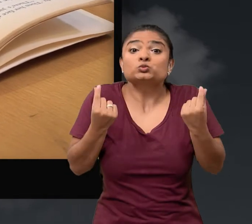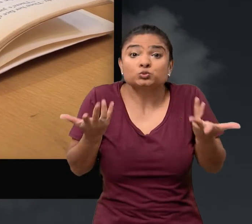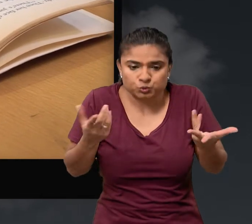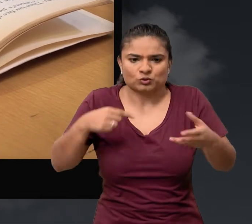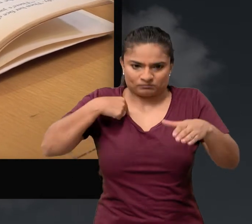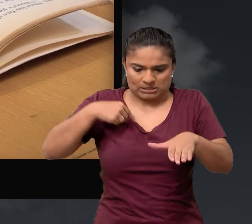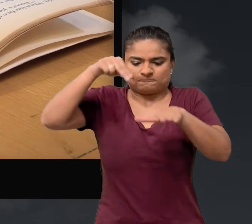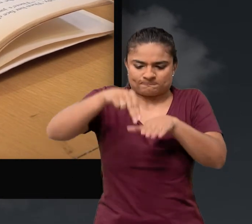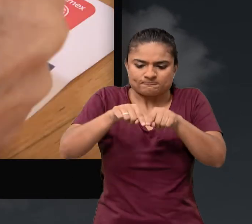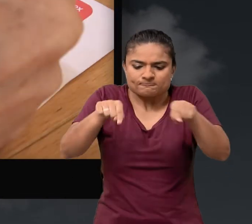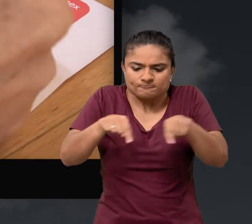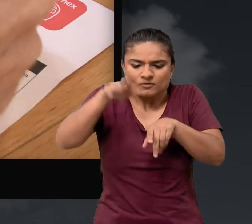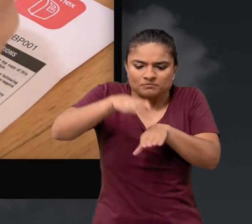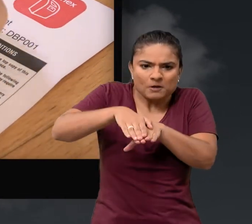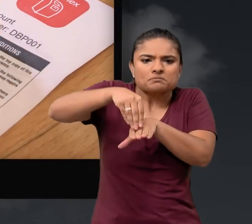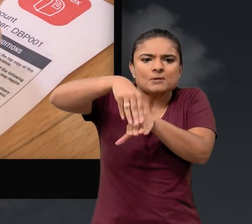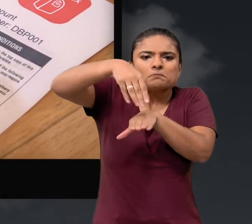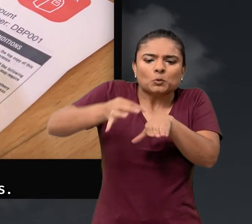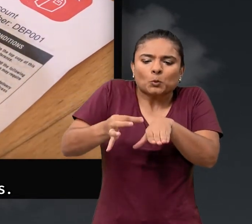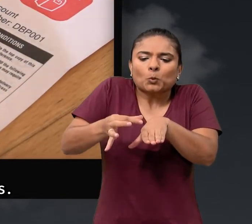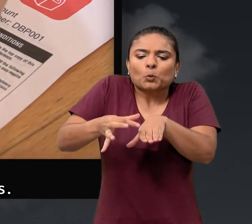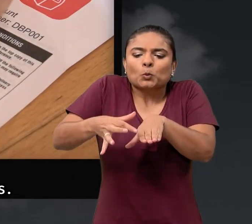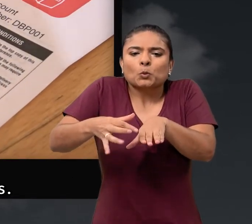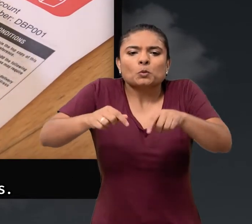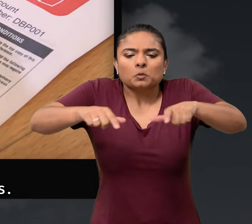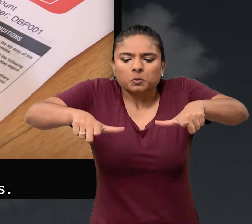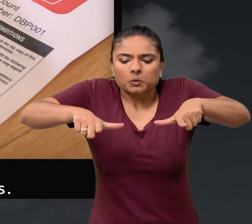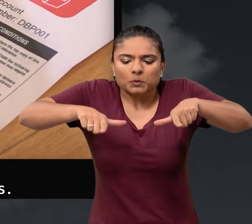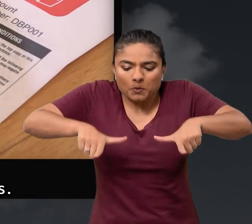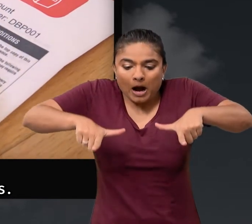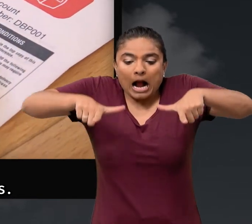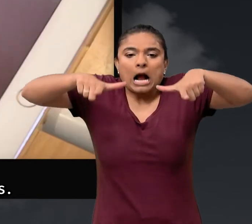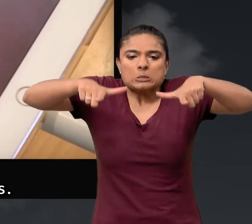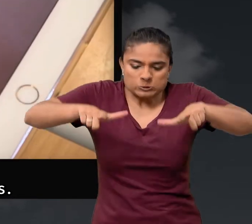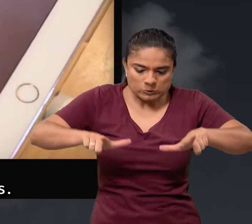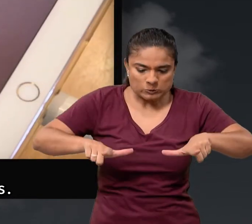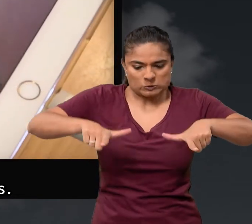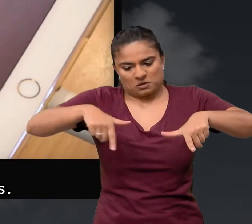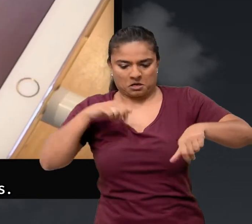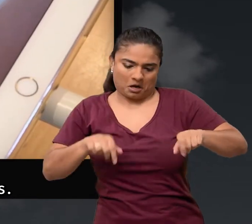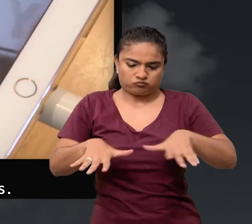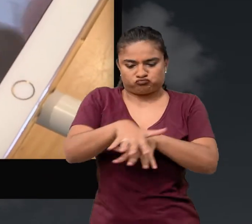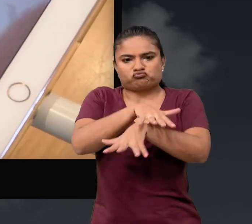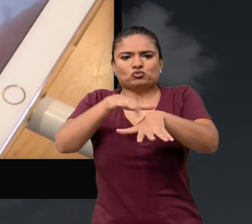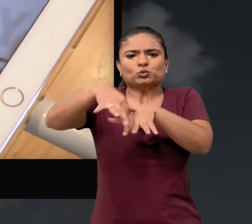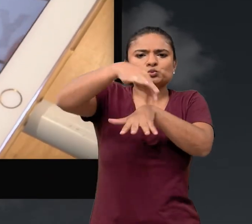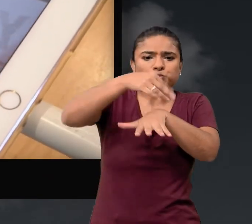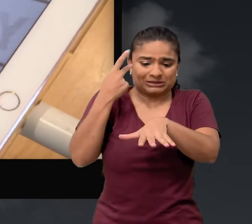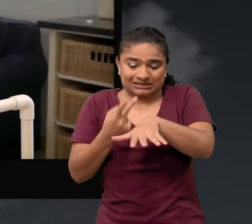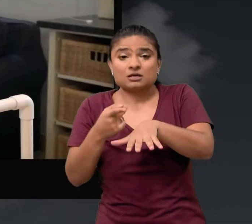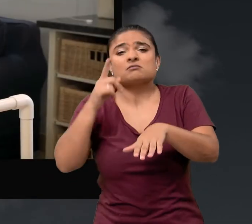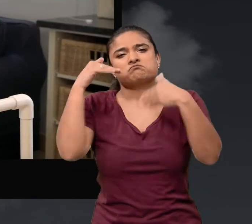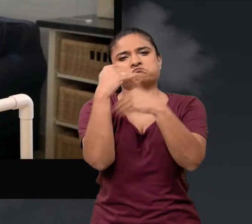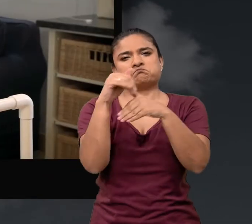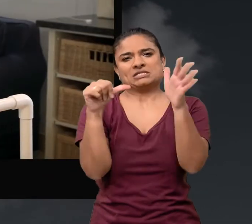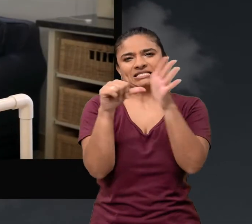that the pad perch can go to different heights. So at the lowest height, you can fit a pen underneath it for filling in forms. The medium height can